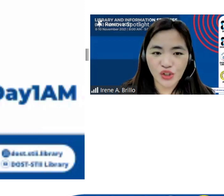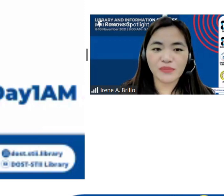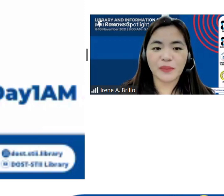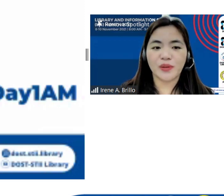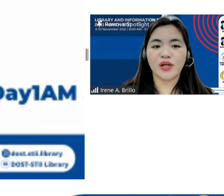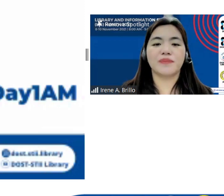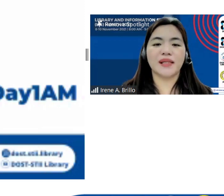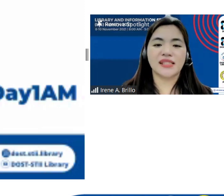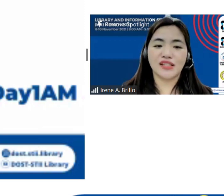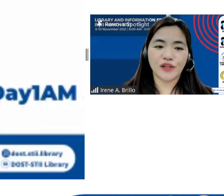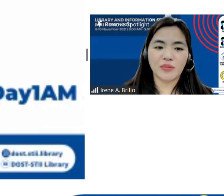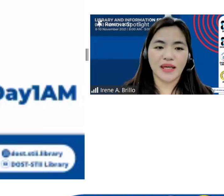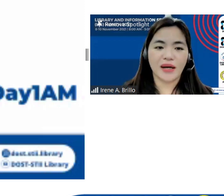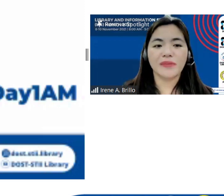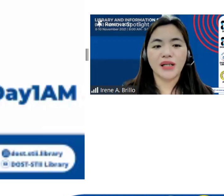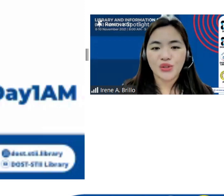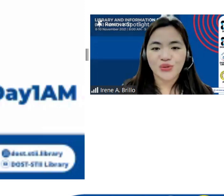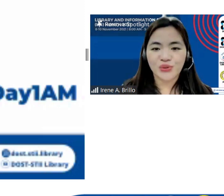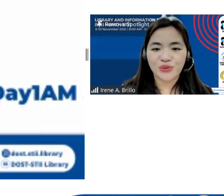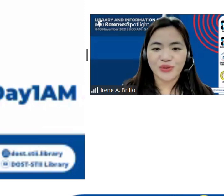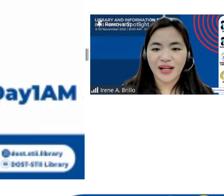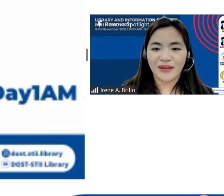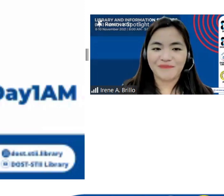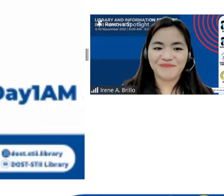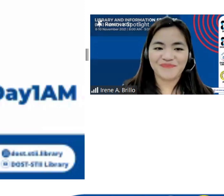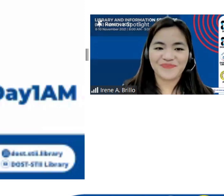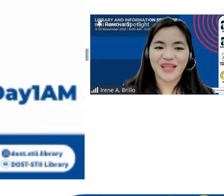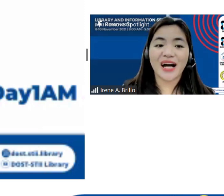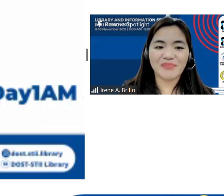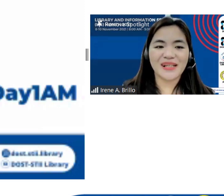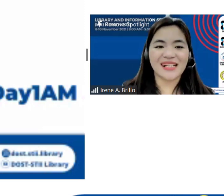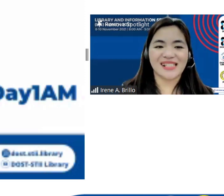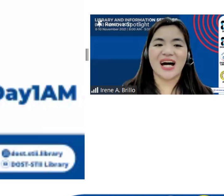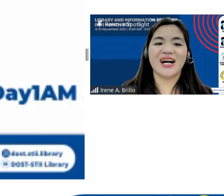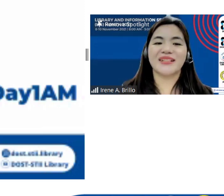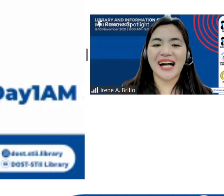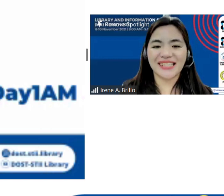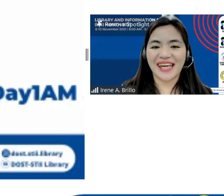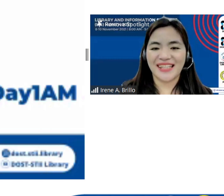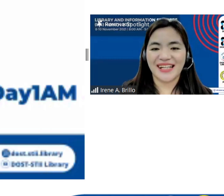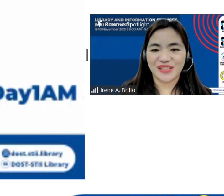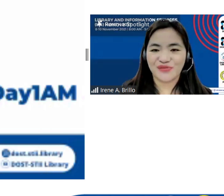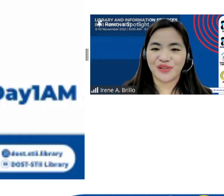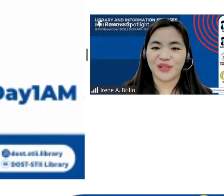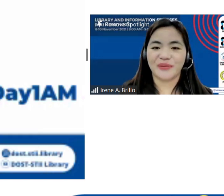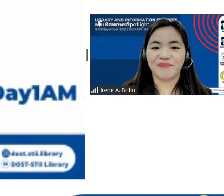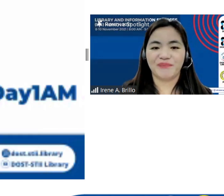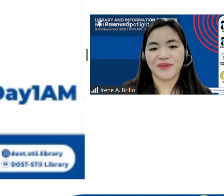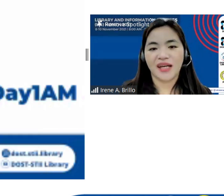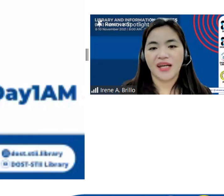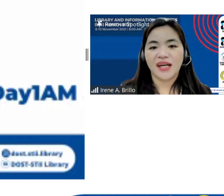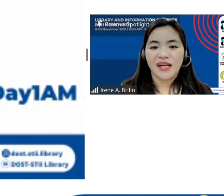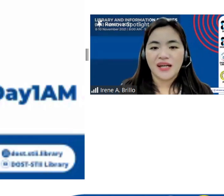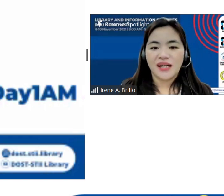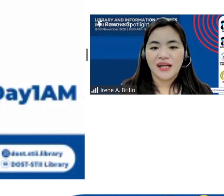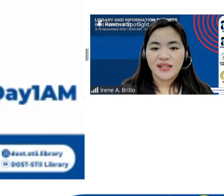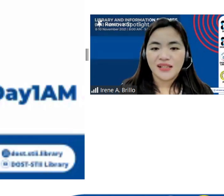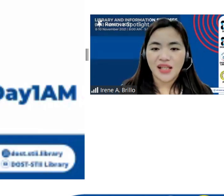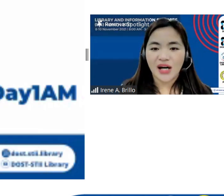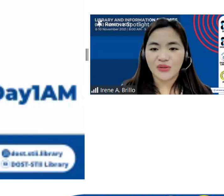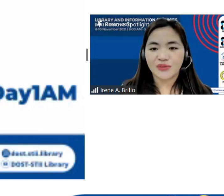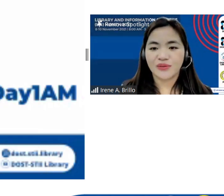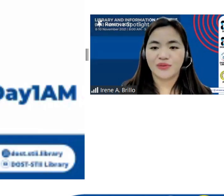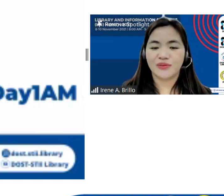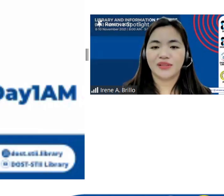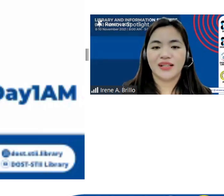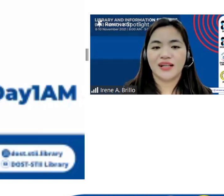mag-join pa po, please inform them to accomplish our attendance form.